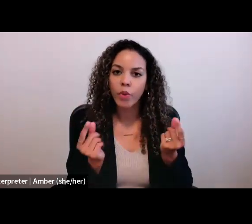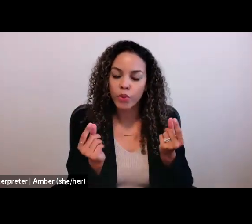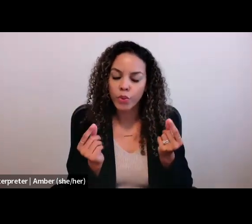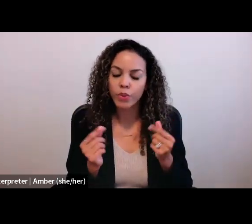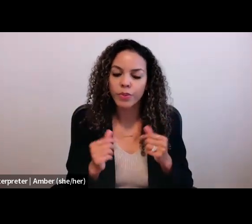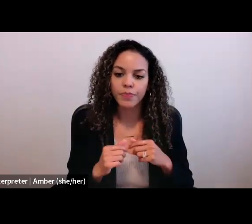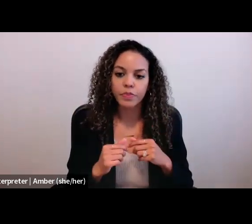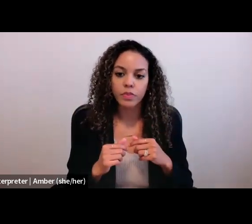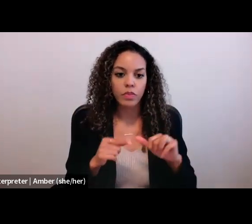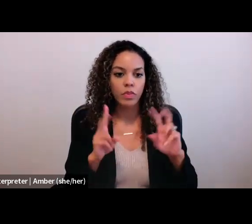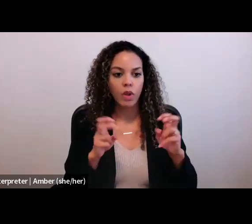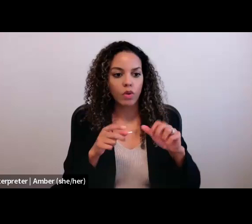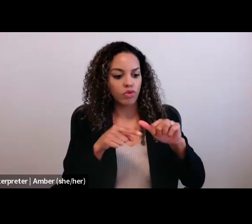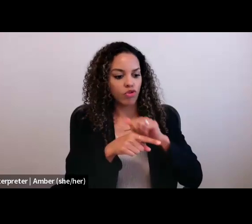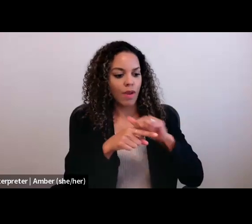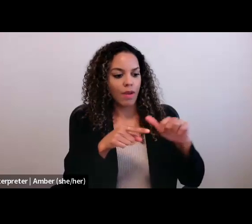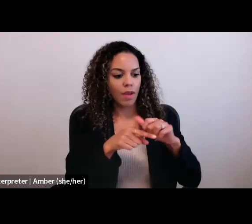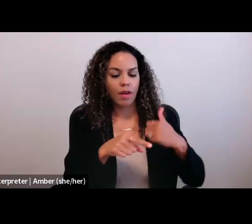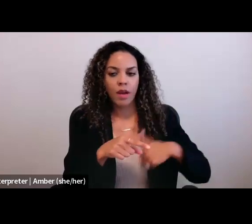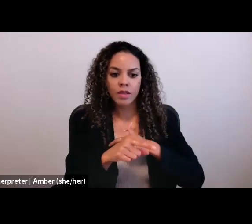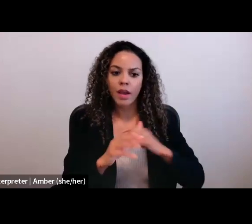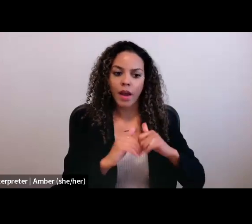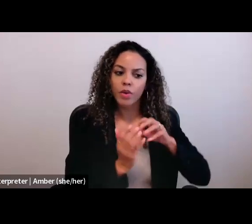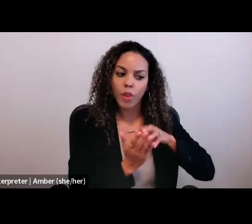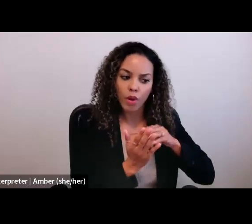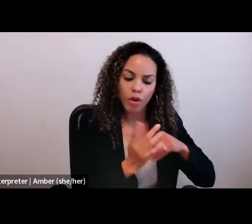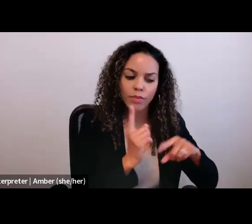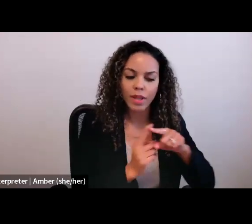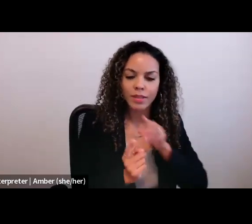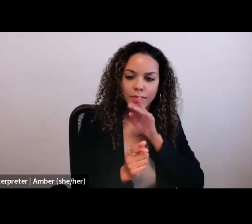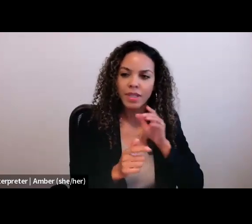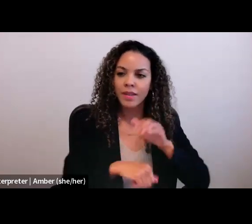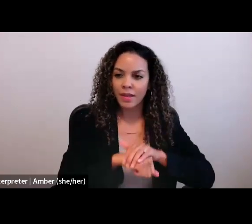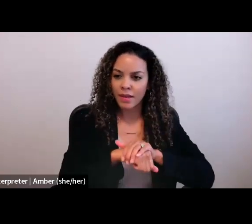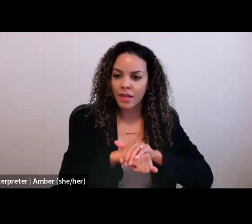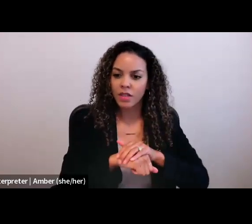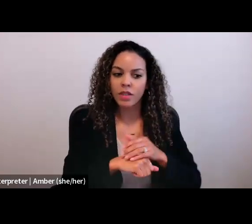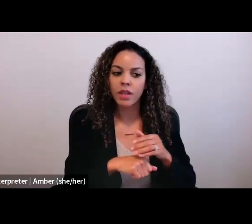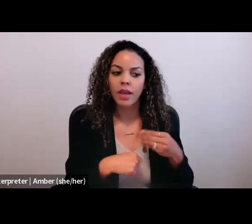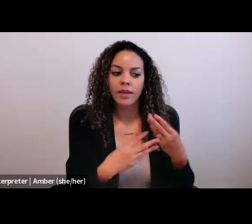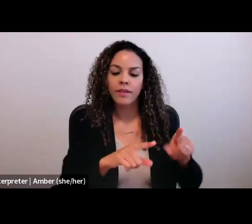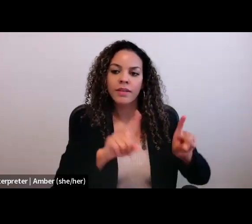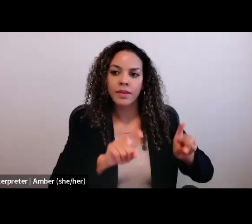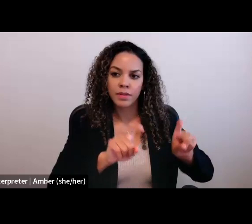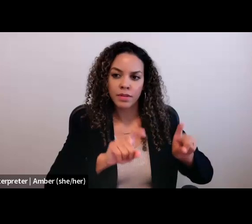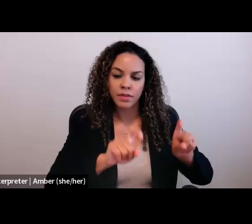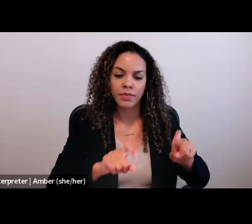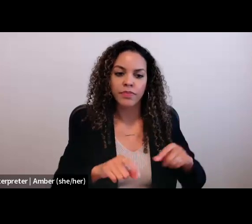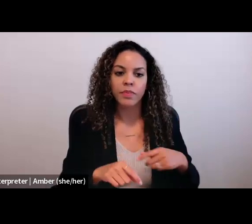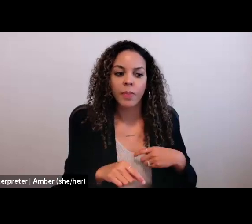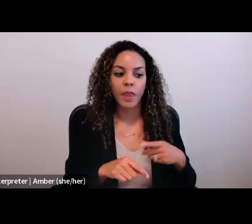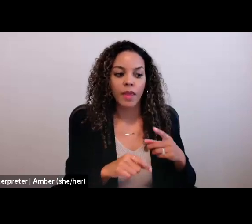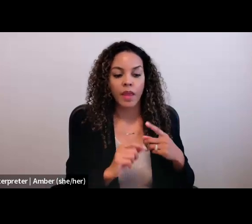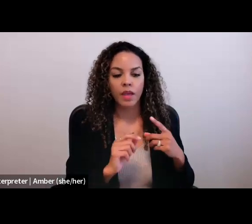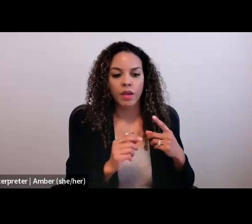to train us to learn and to speak English even, they tested us. And I was diagnosed as educationally